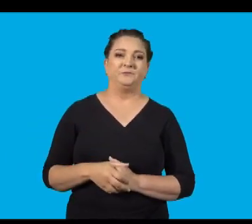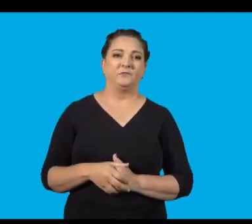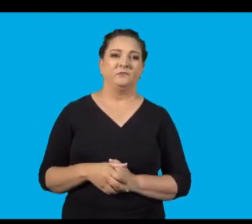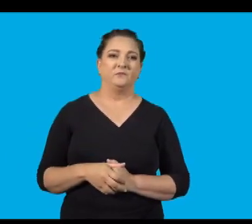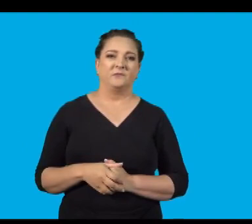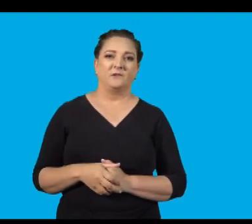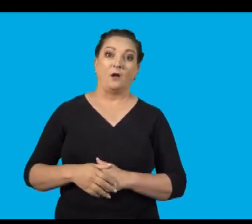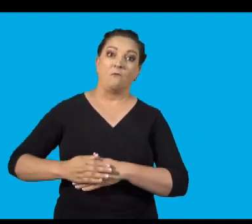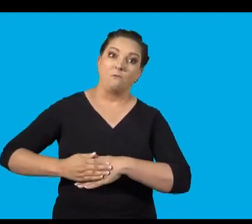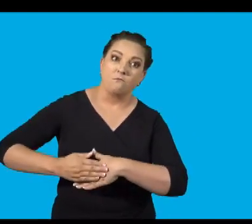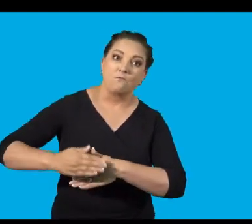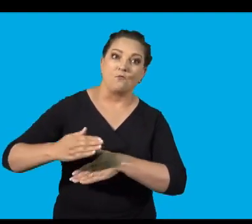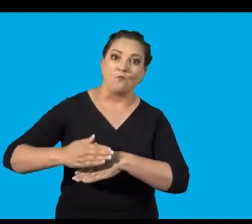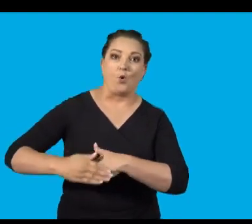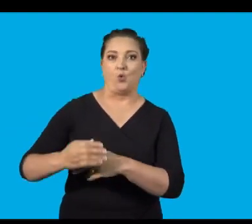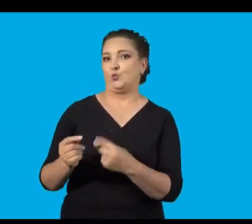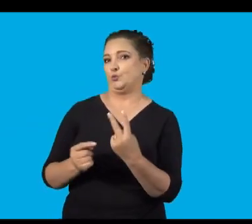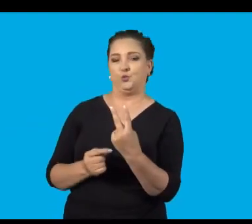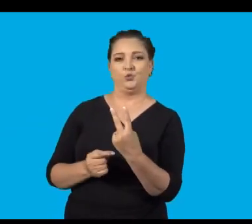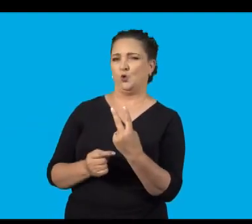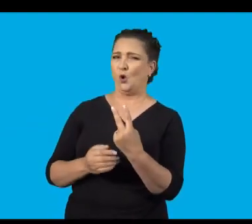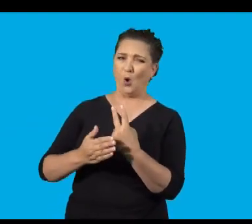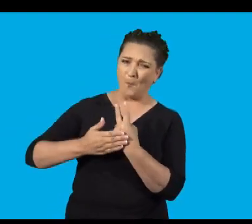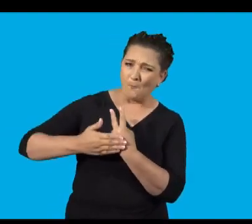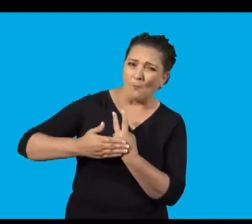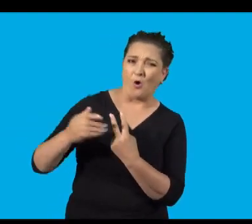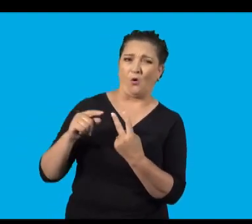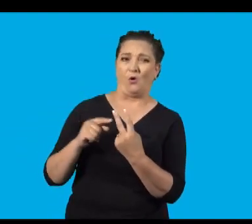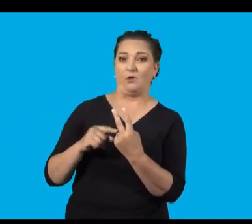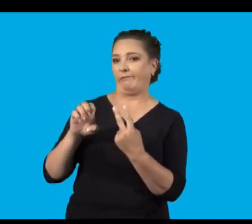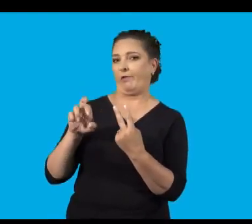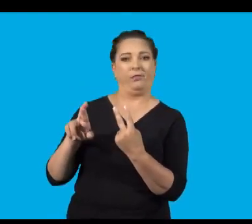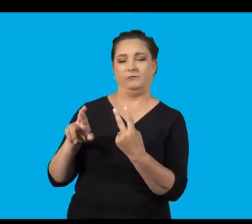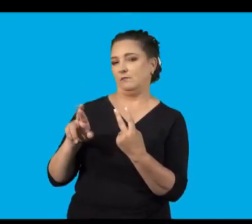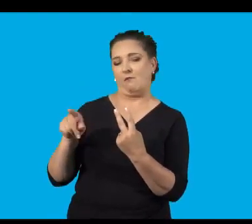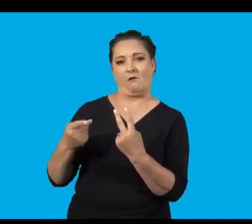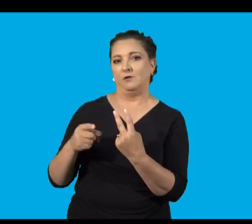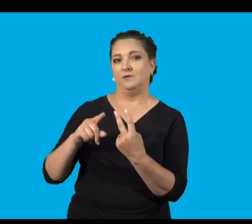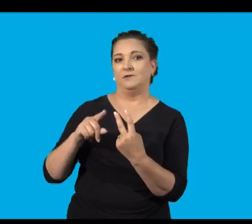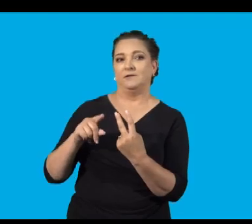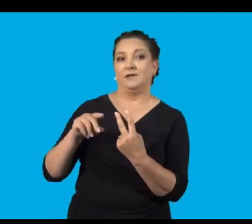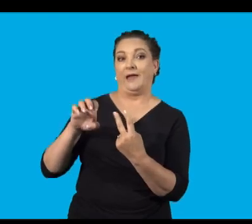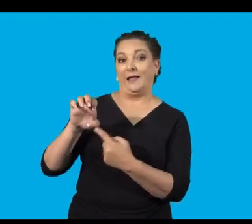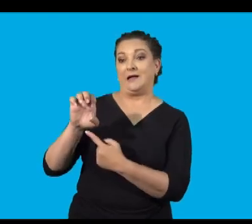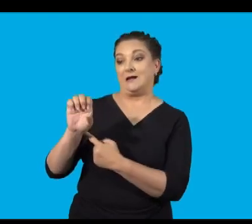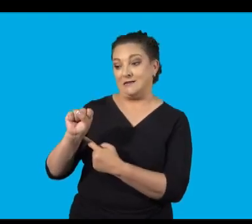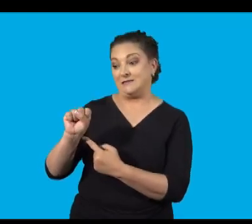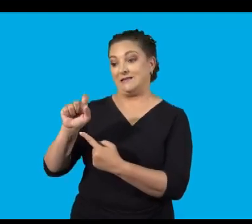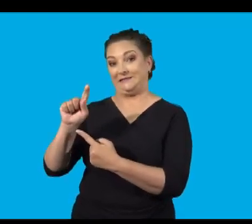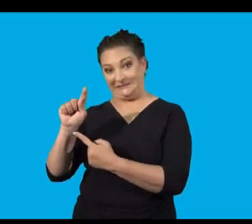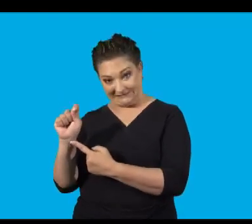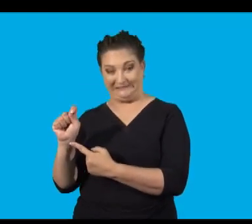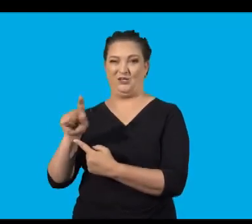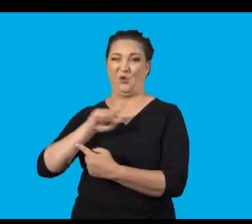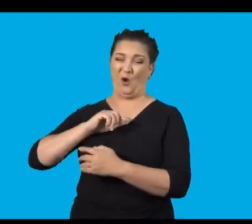okay, there are more than two things. So therefore we can't say we have to say est, all right? So